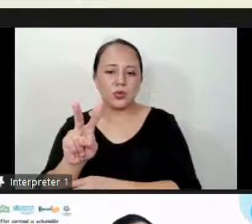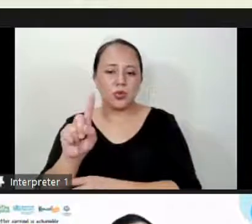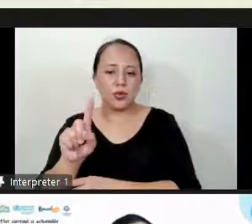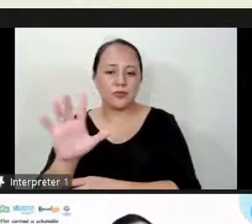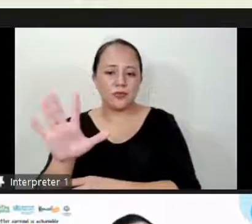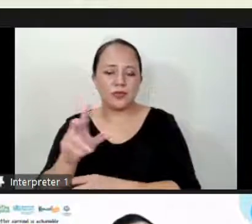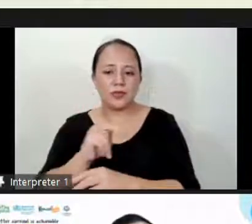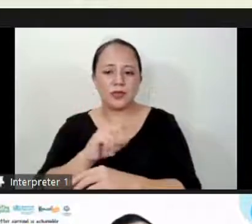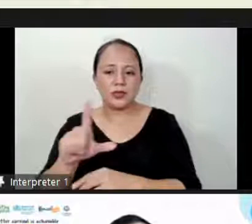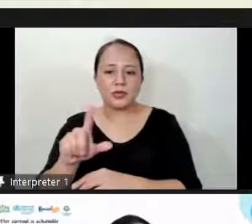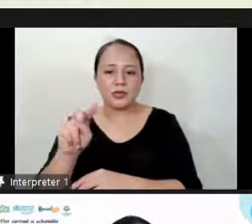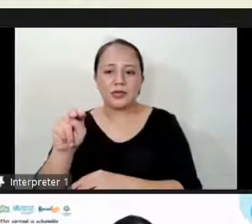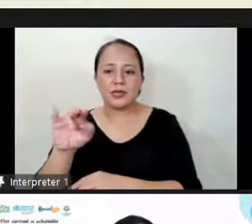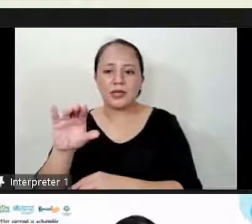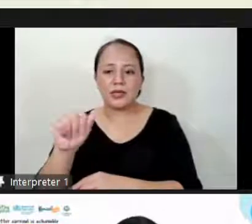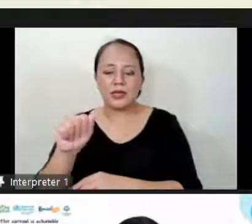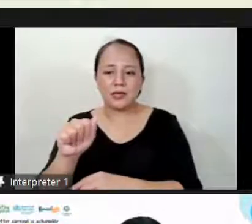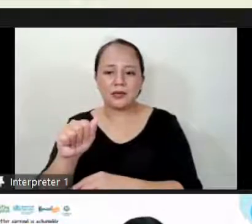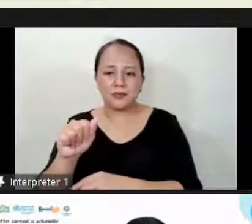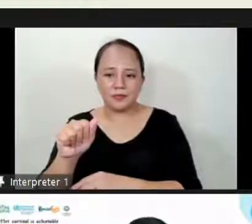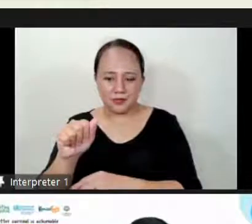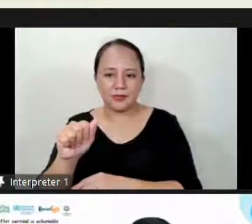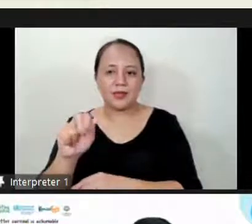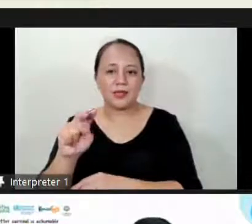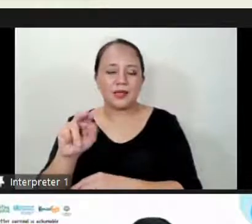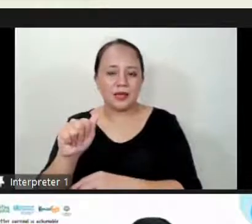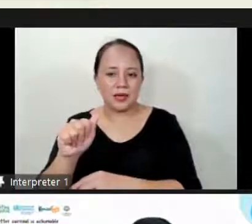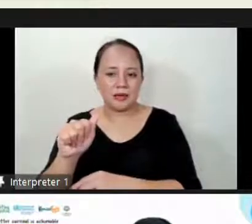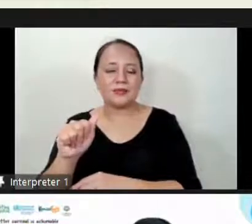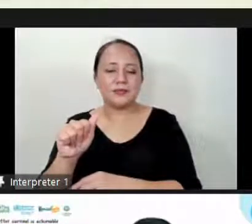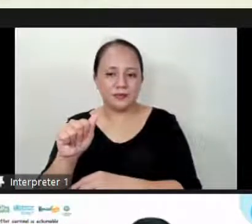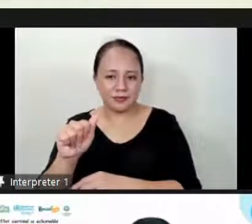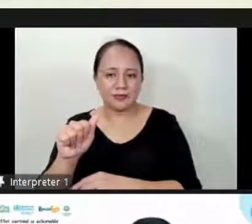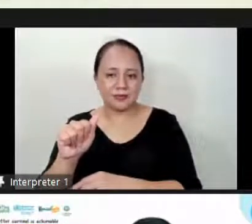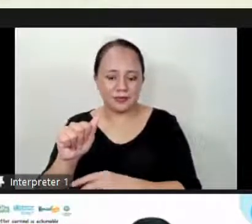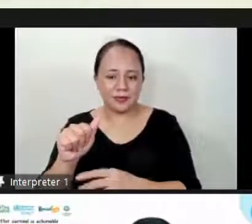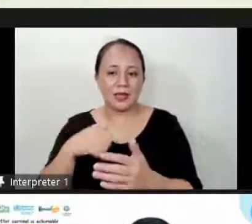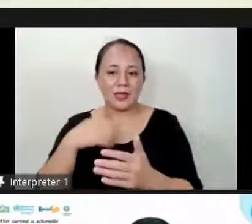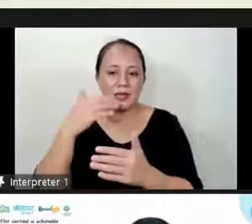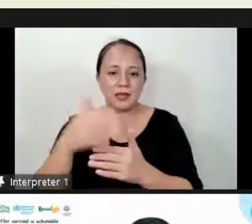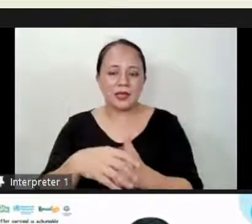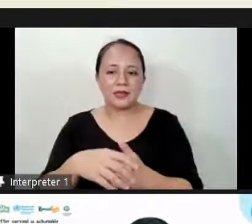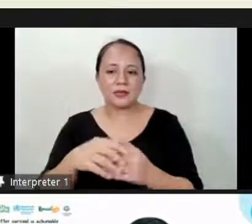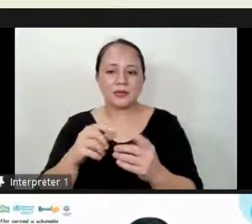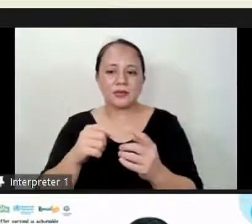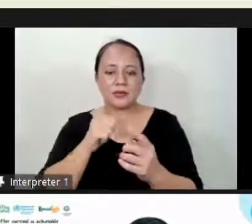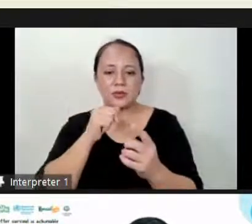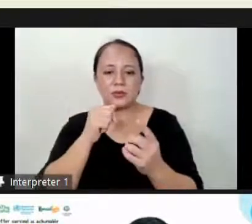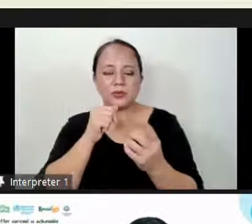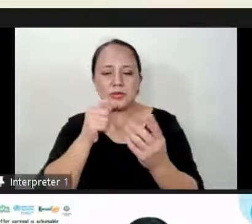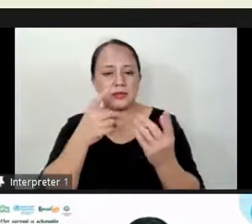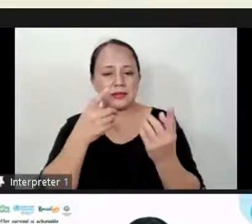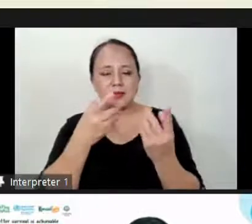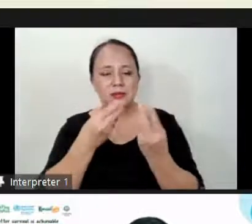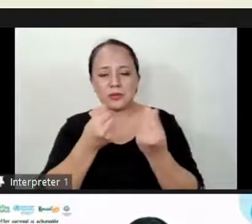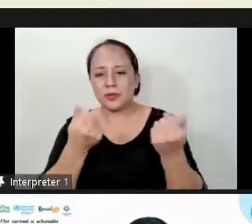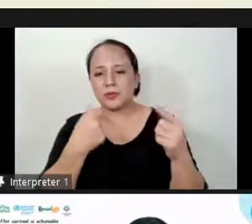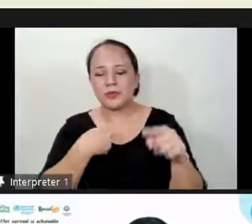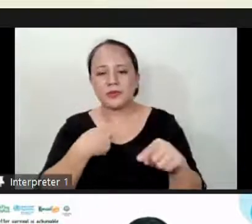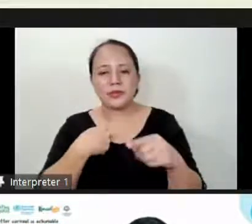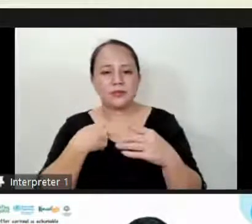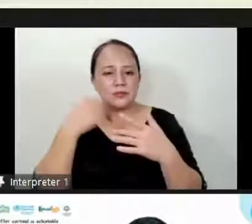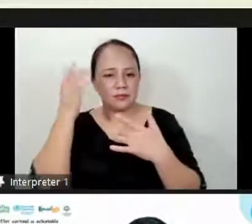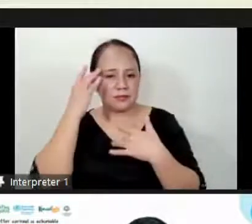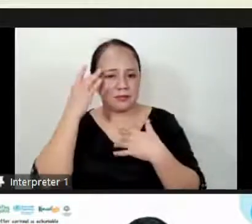National Integrated Cancer Control Act or NICA, and the unmet needs of people with cancer, which